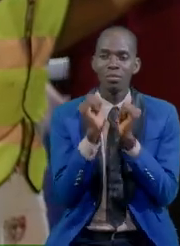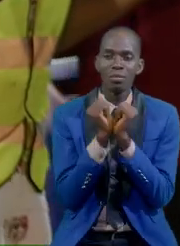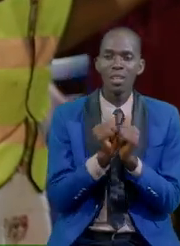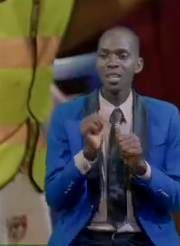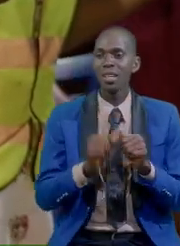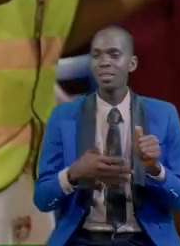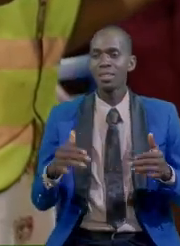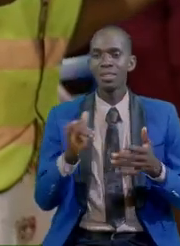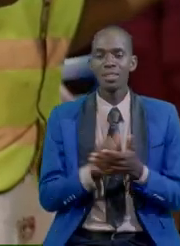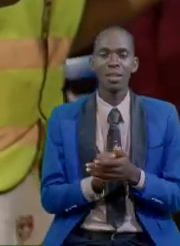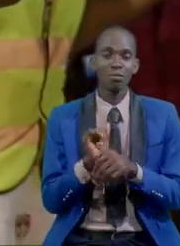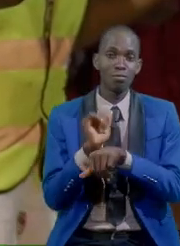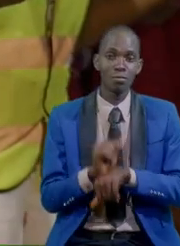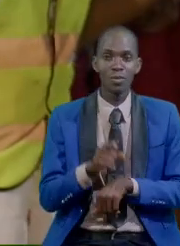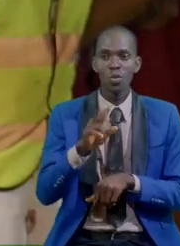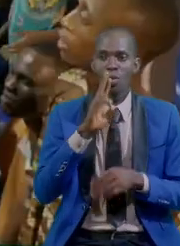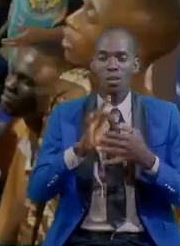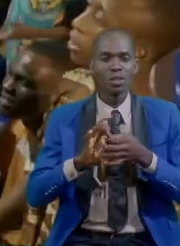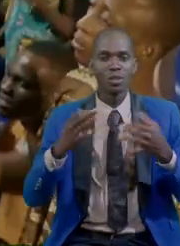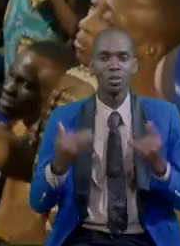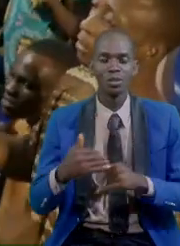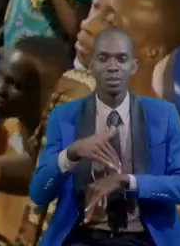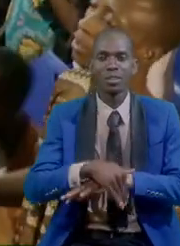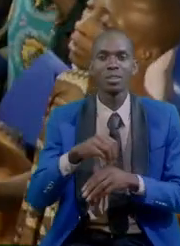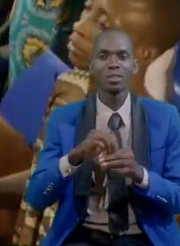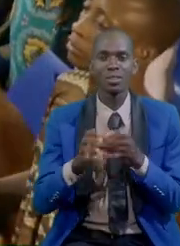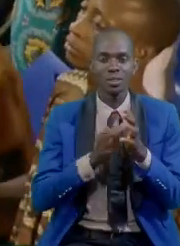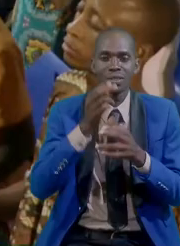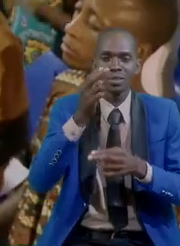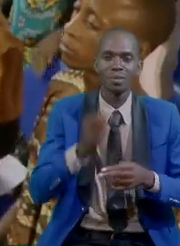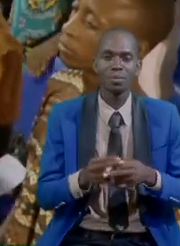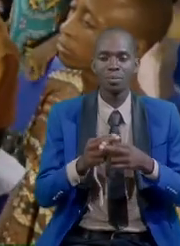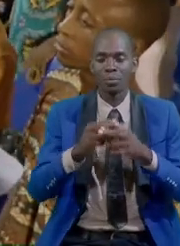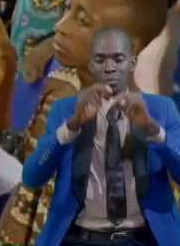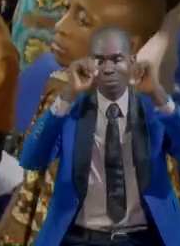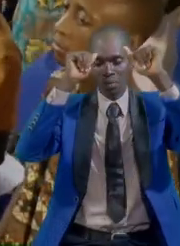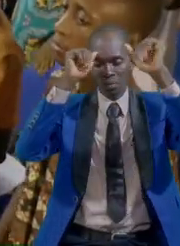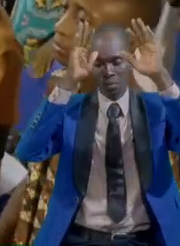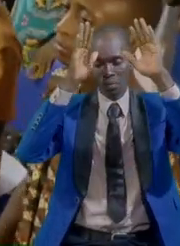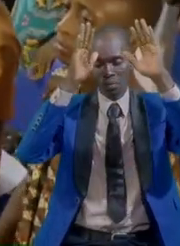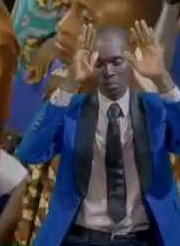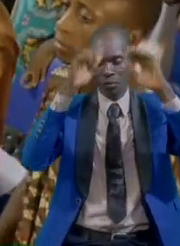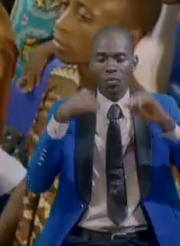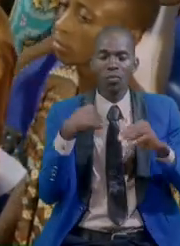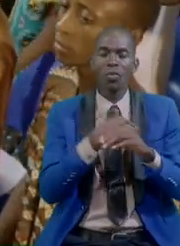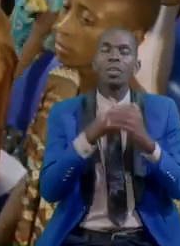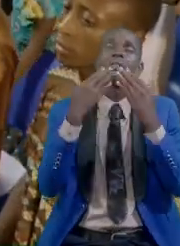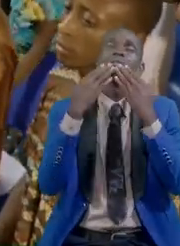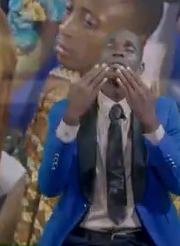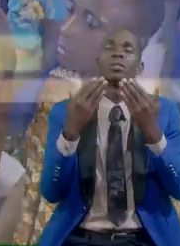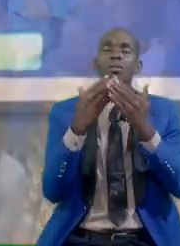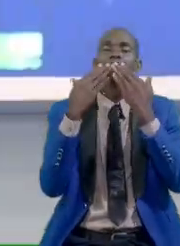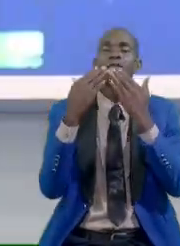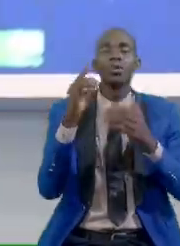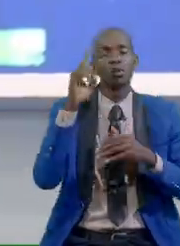binds you, you are loosed tonight in Jesus' name. Father, well, thank you. Thank you for your